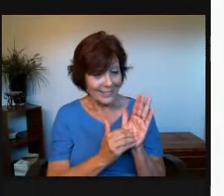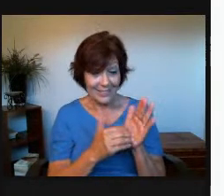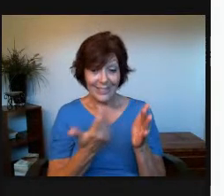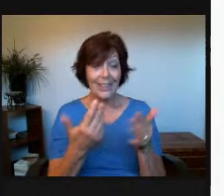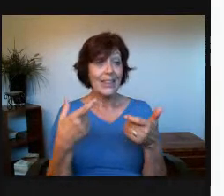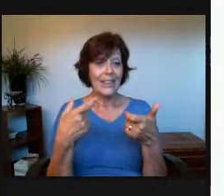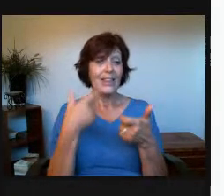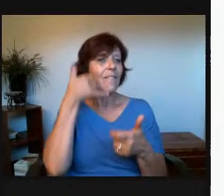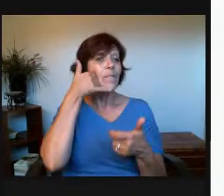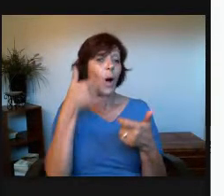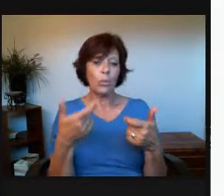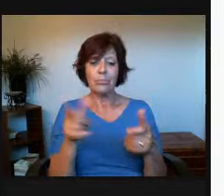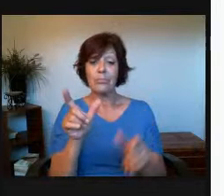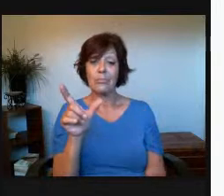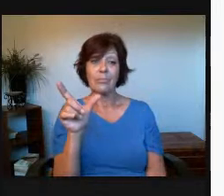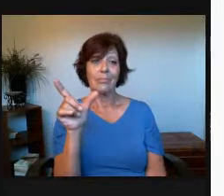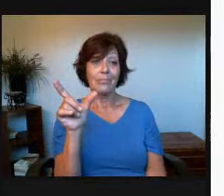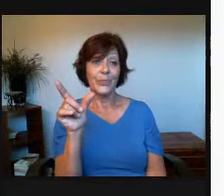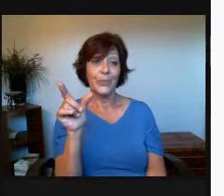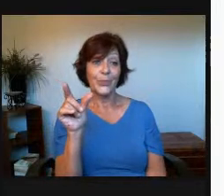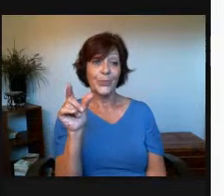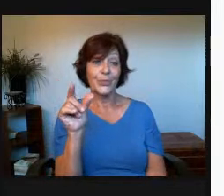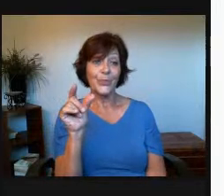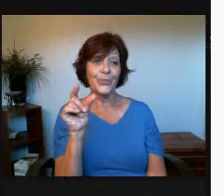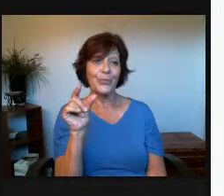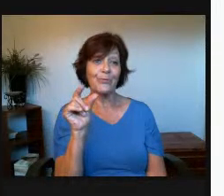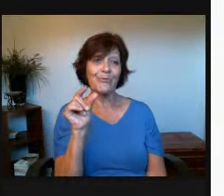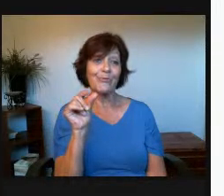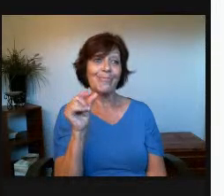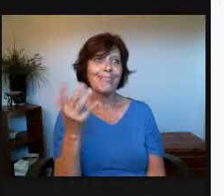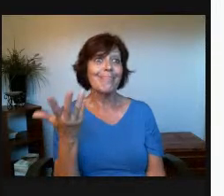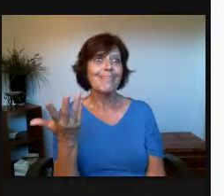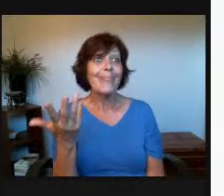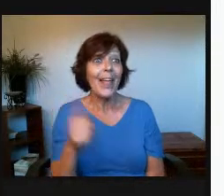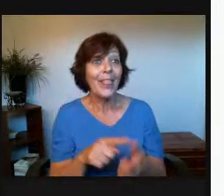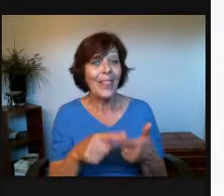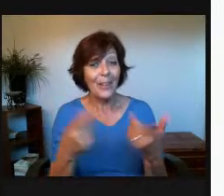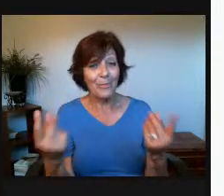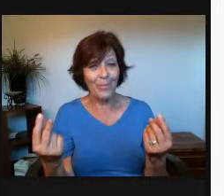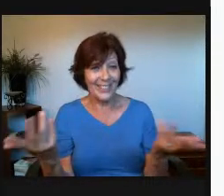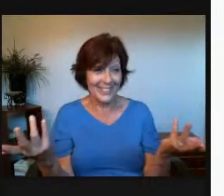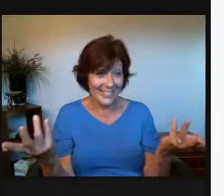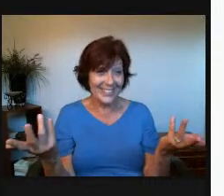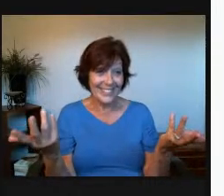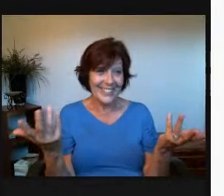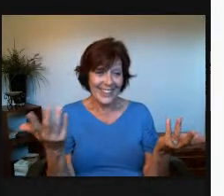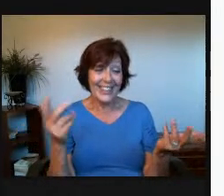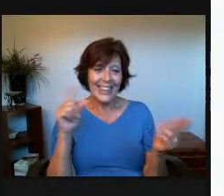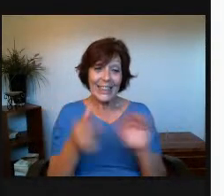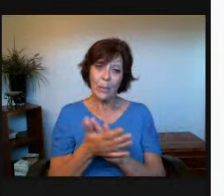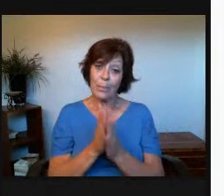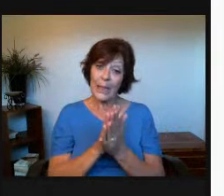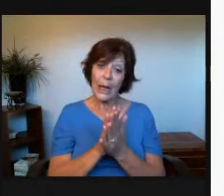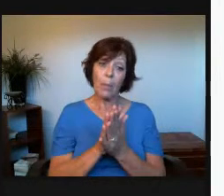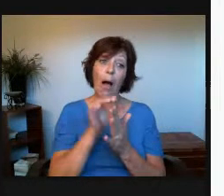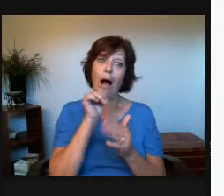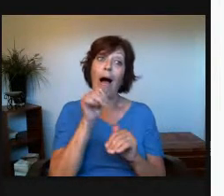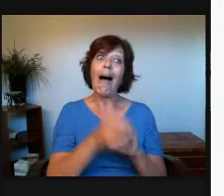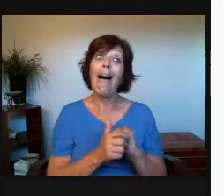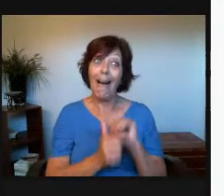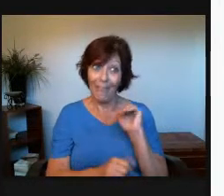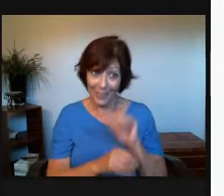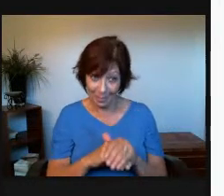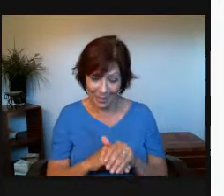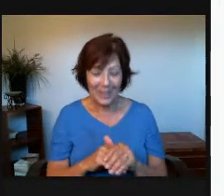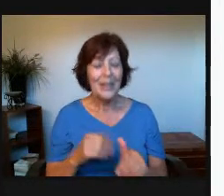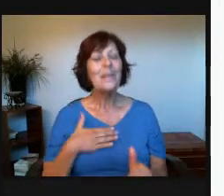runs out on the iPad, if your children are technologically dependent for their amusement, that could get very uncomfortable.